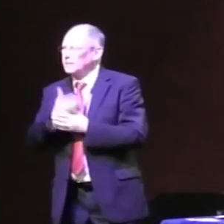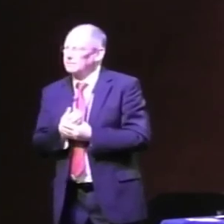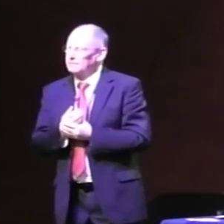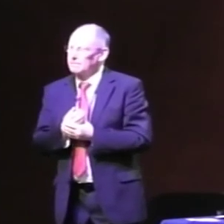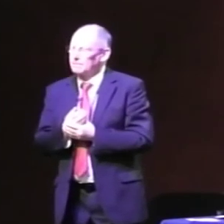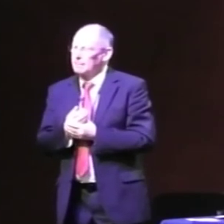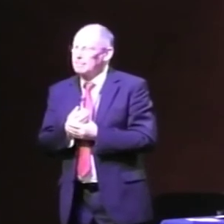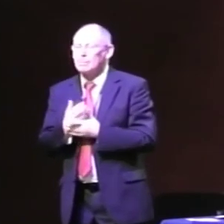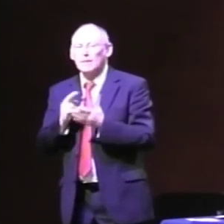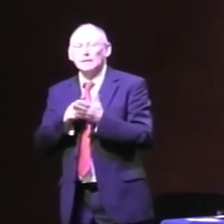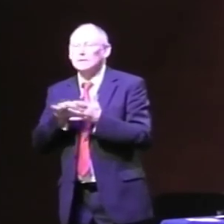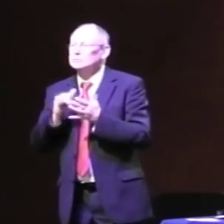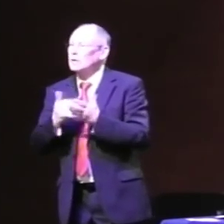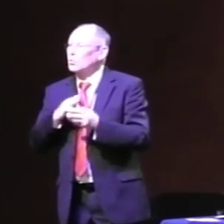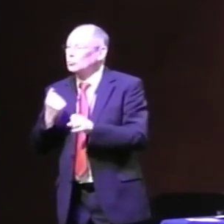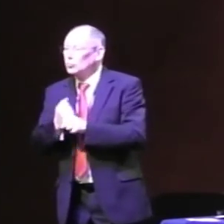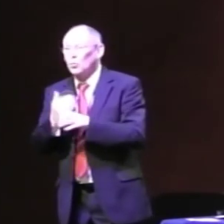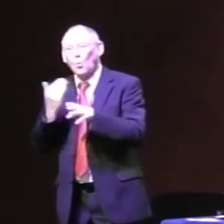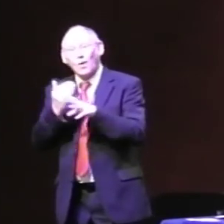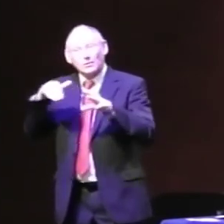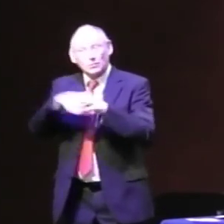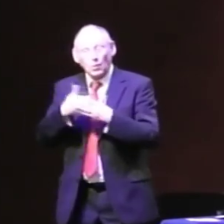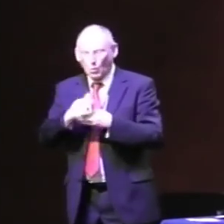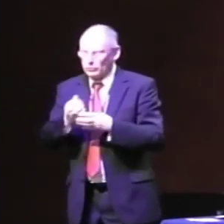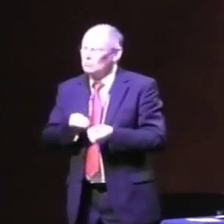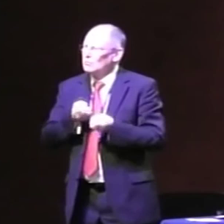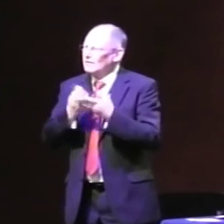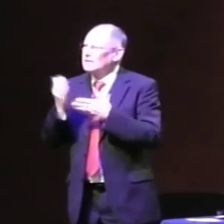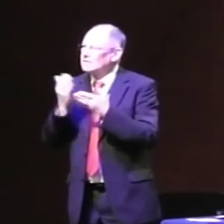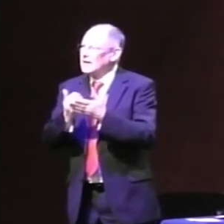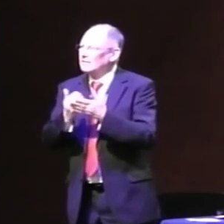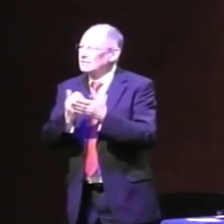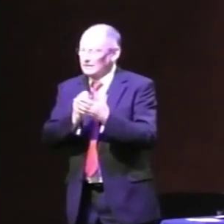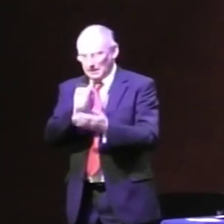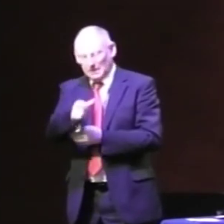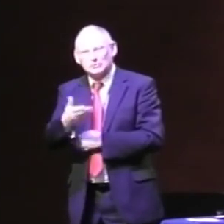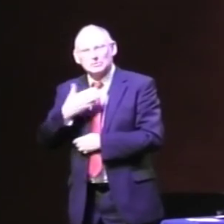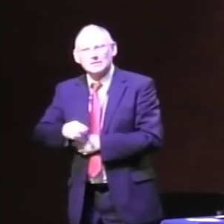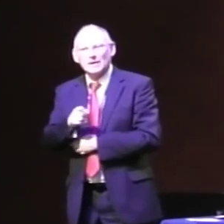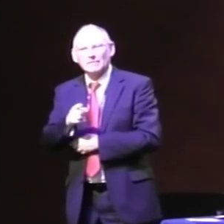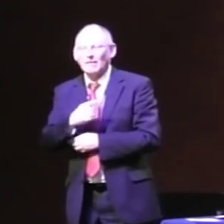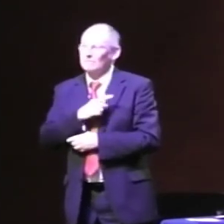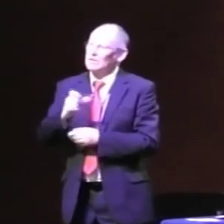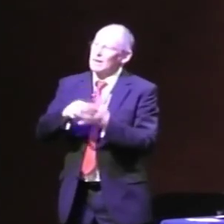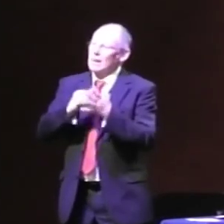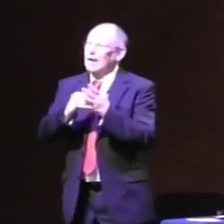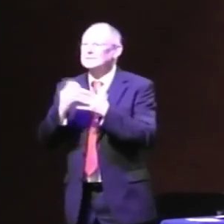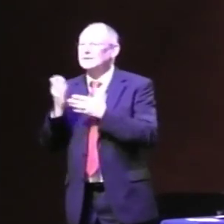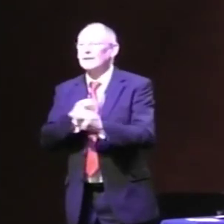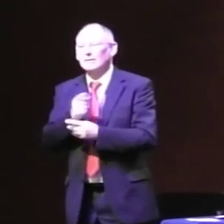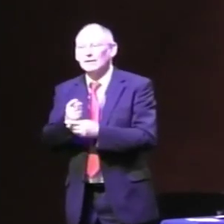All the NHS wants to do, and all the workers in the NHS want to do, is provide the service that the patients deserve, a first-class service. But when